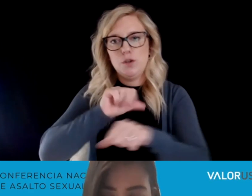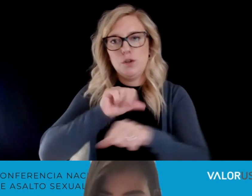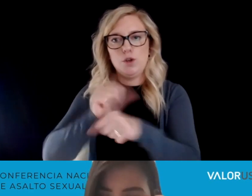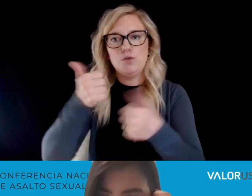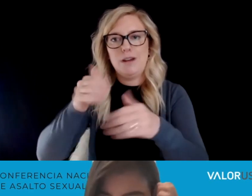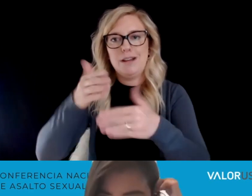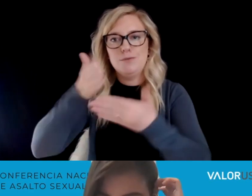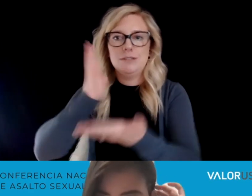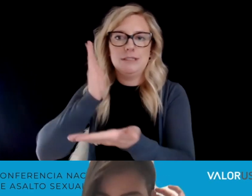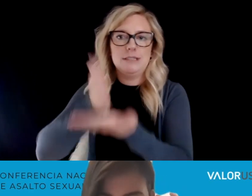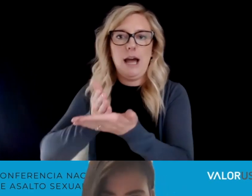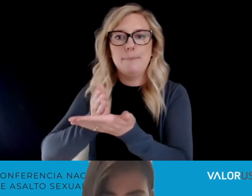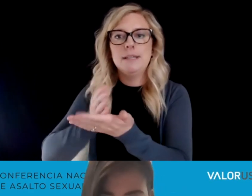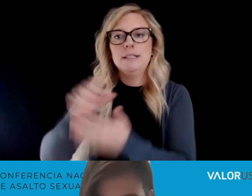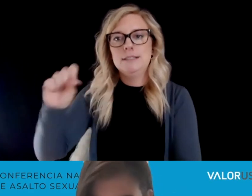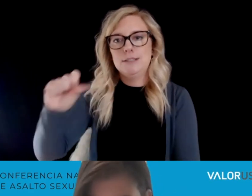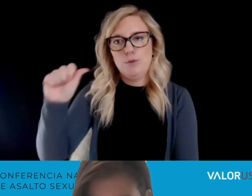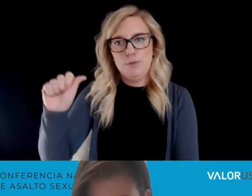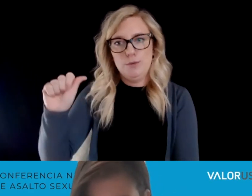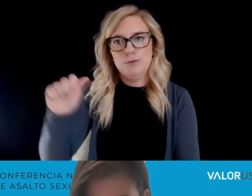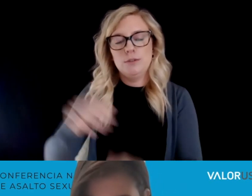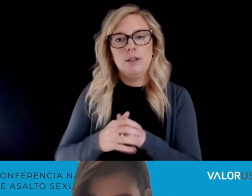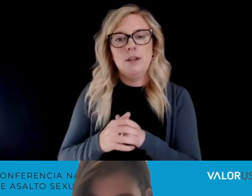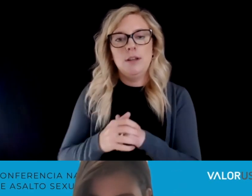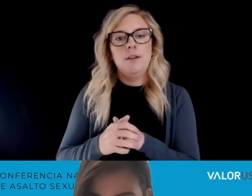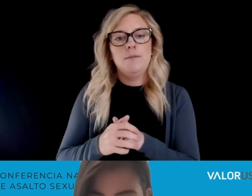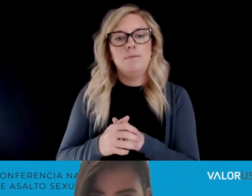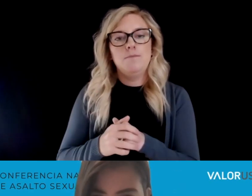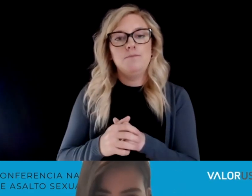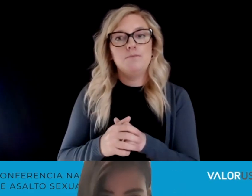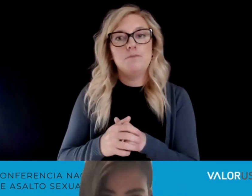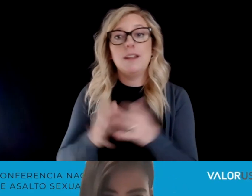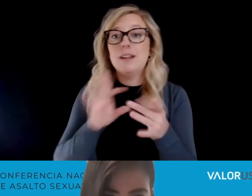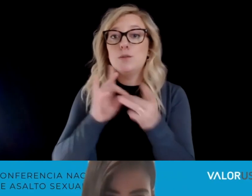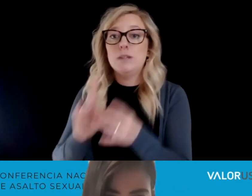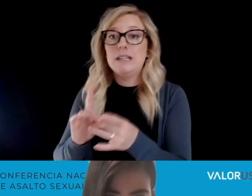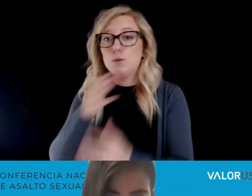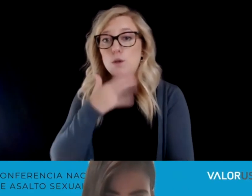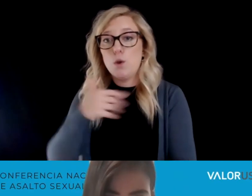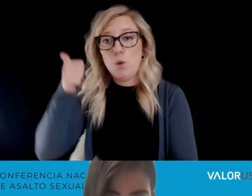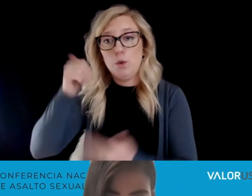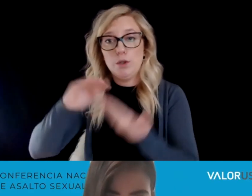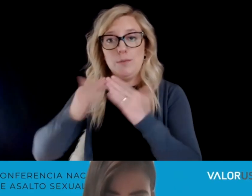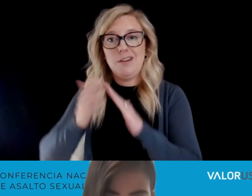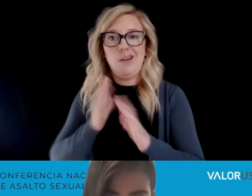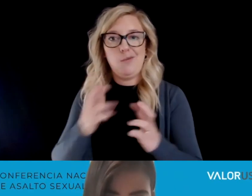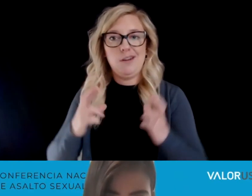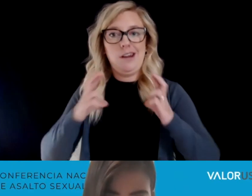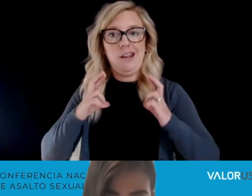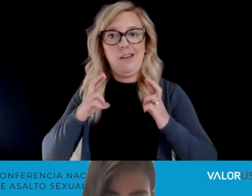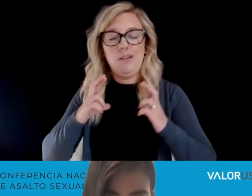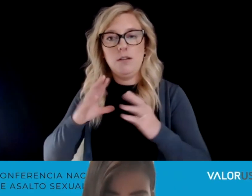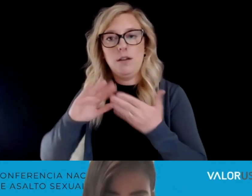And in terms of the older community, our retiree communities, our